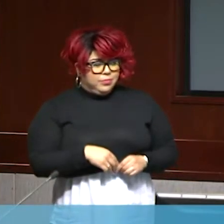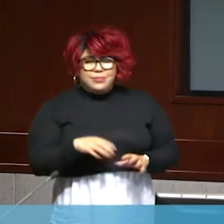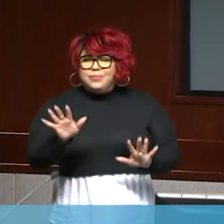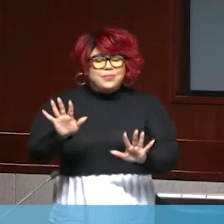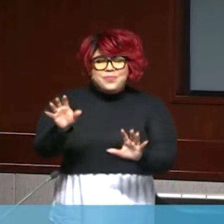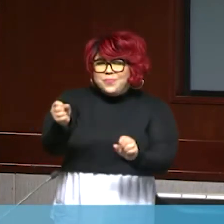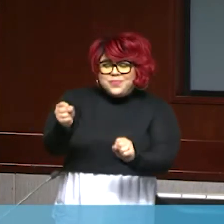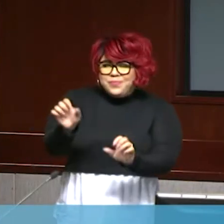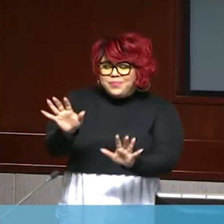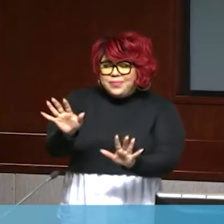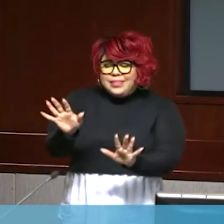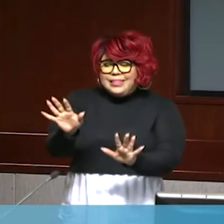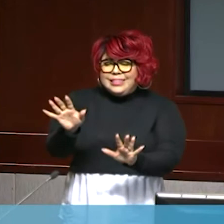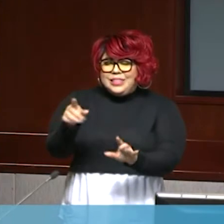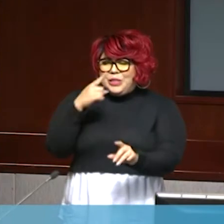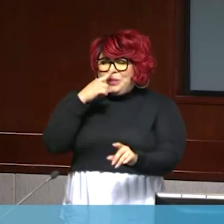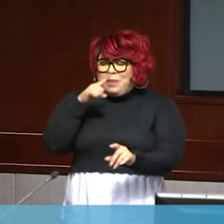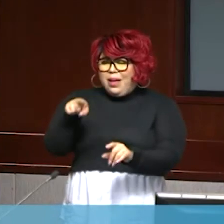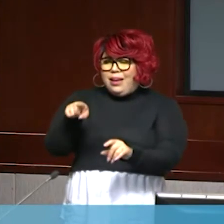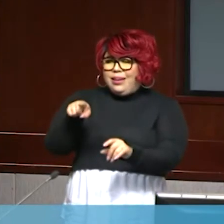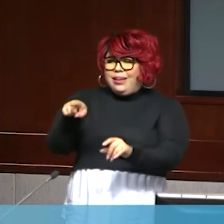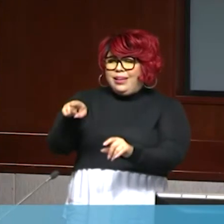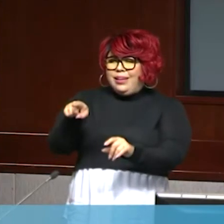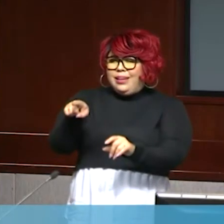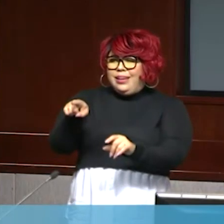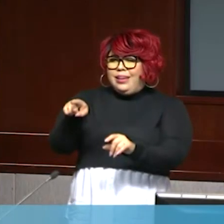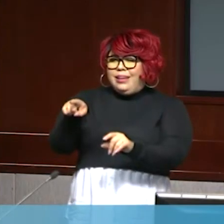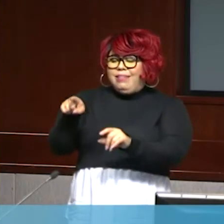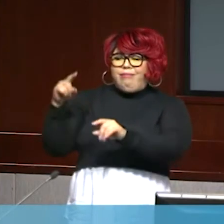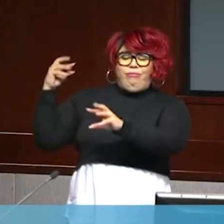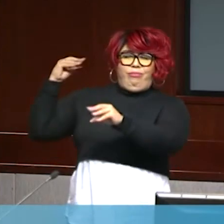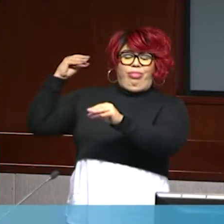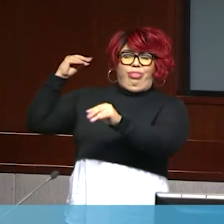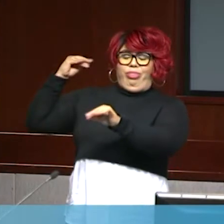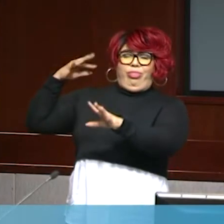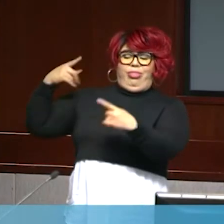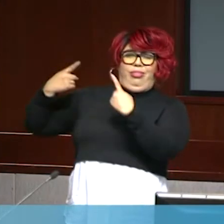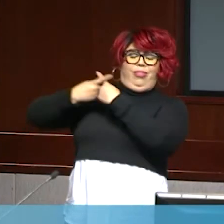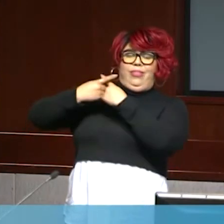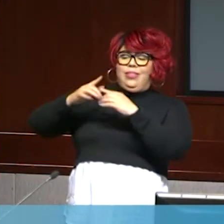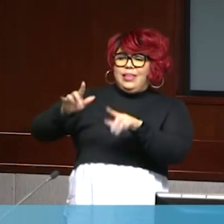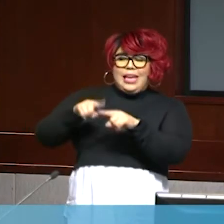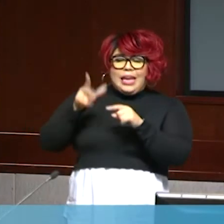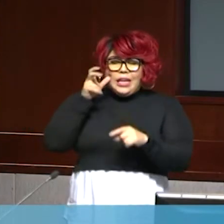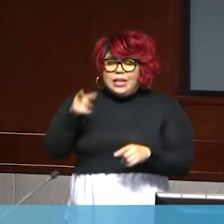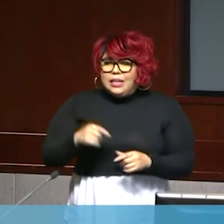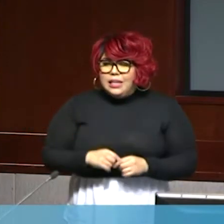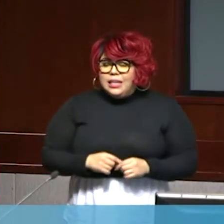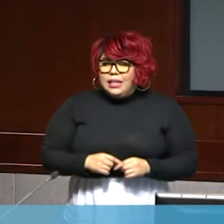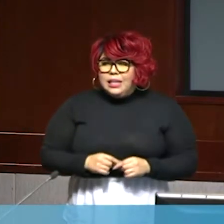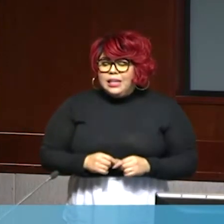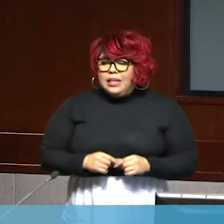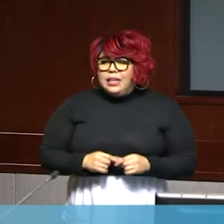Tori, if you could mute the feed that you have in the background, it's creating some feedback here in the room.